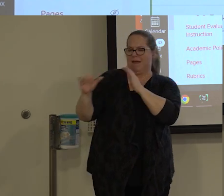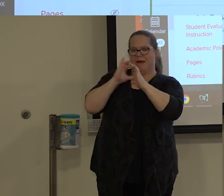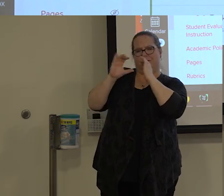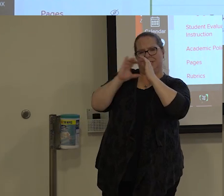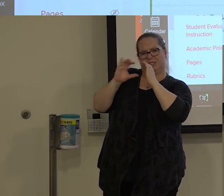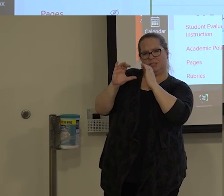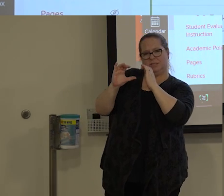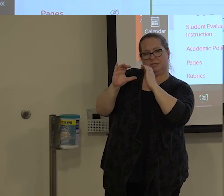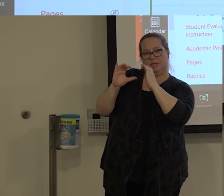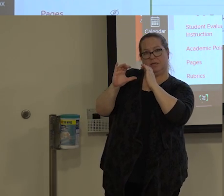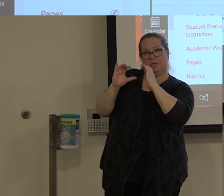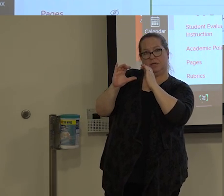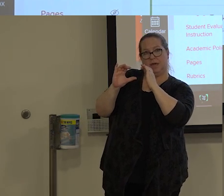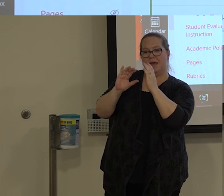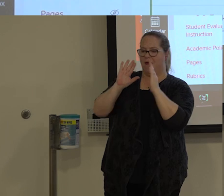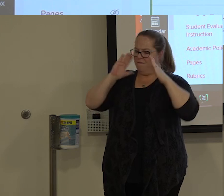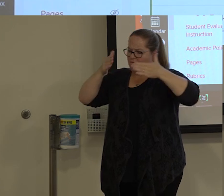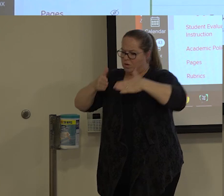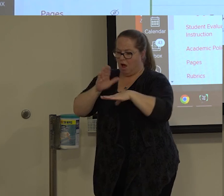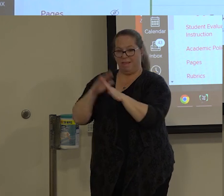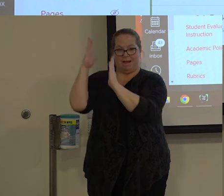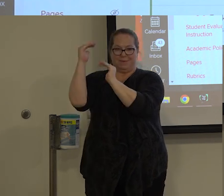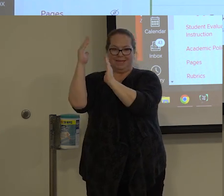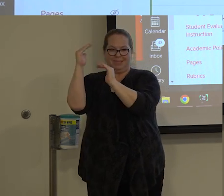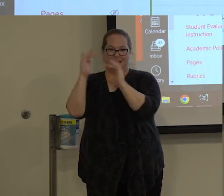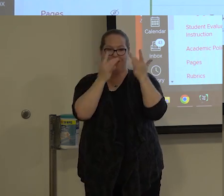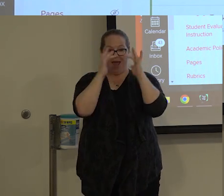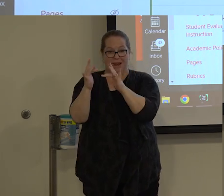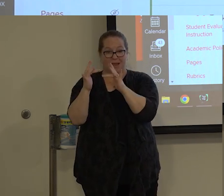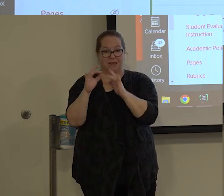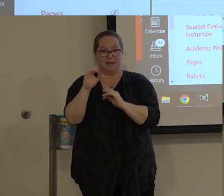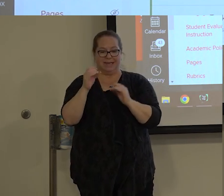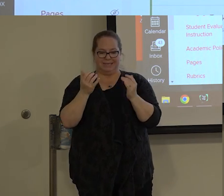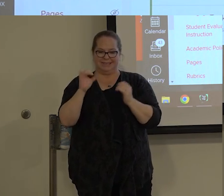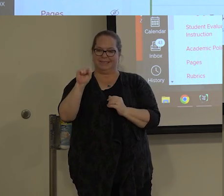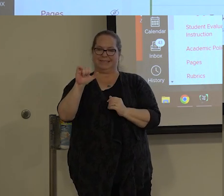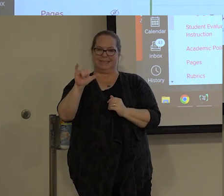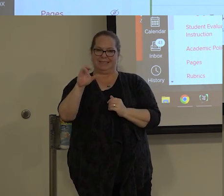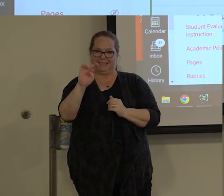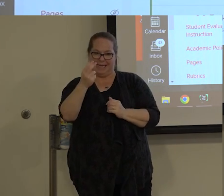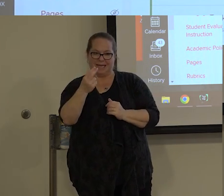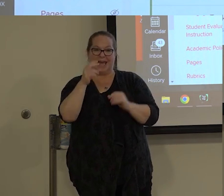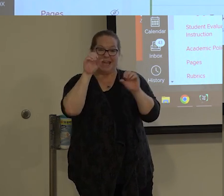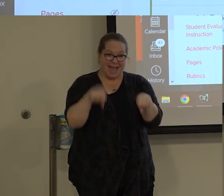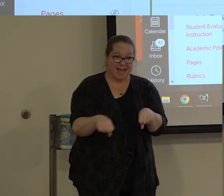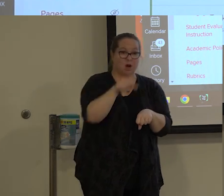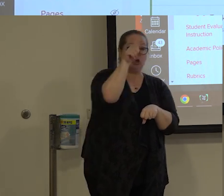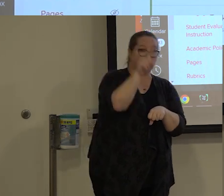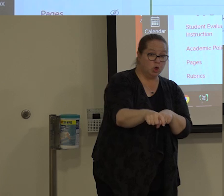though, centers on the expectation that online synchronous language courses can or should replicate an